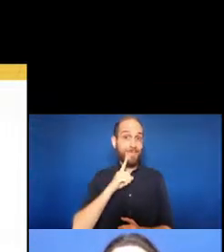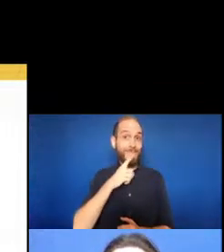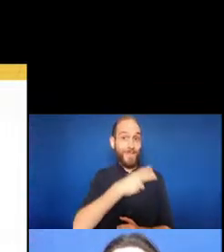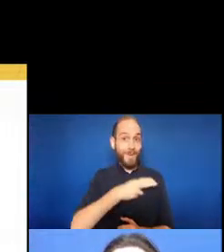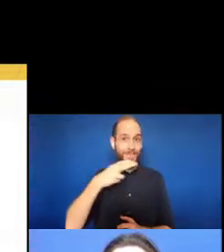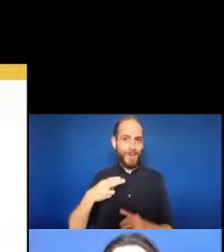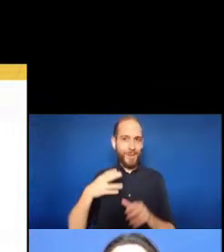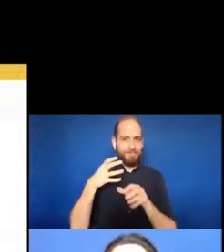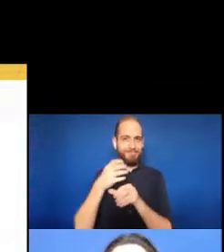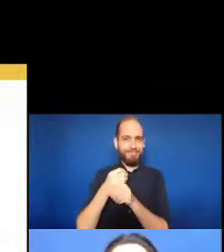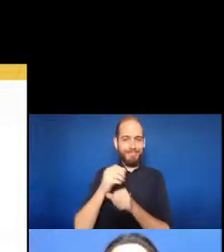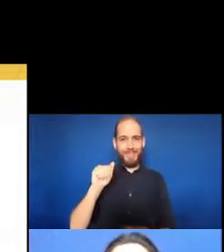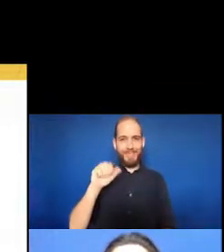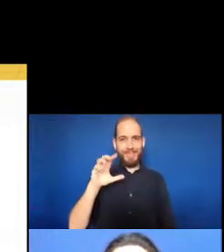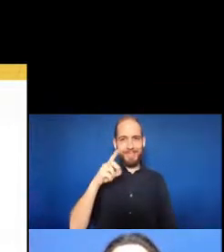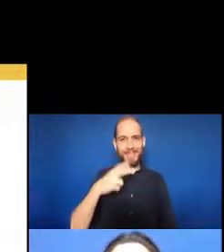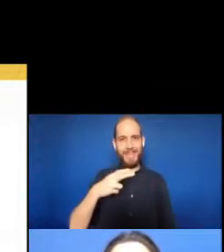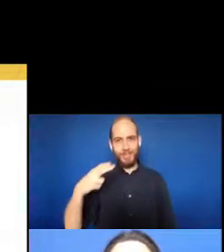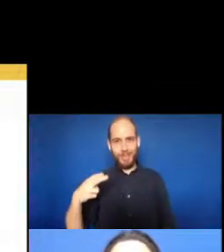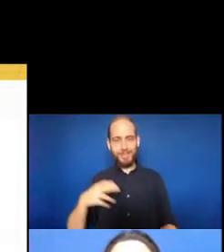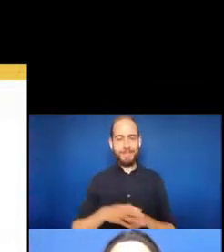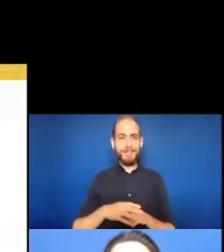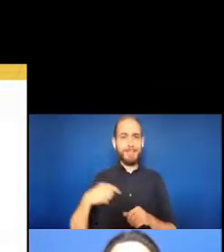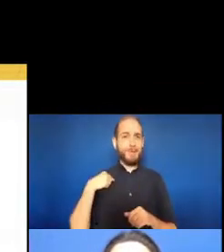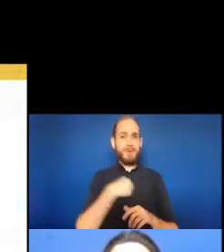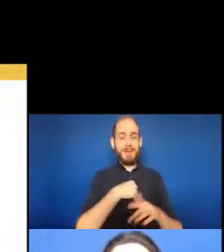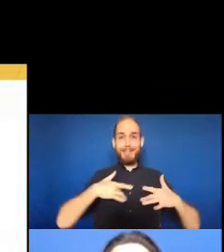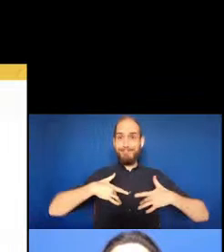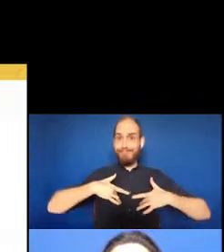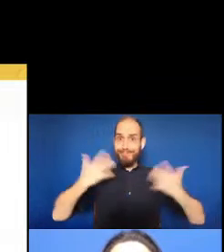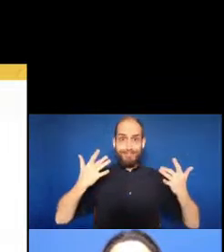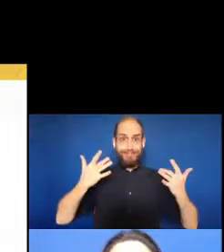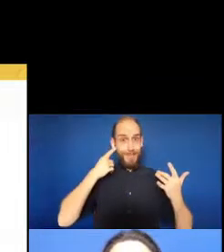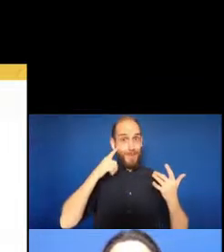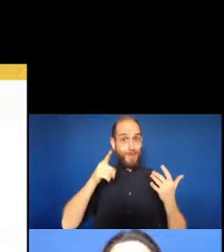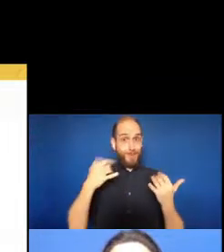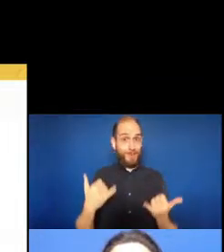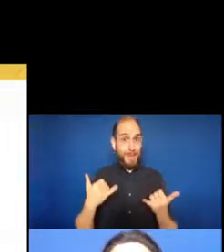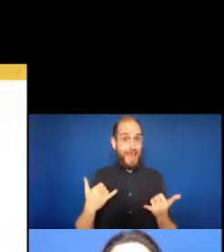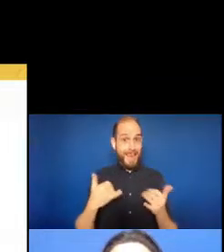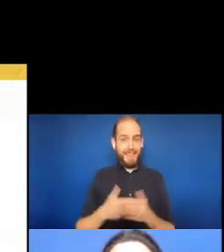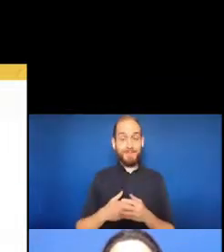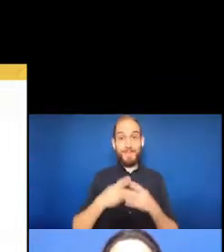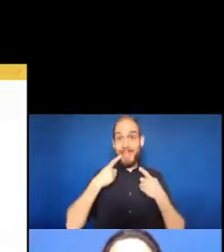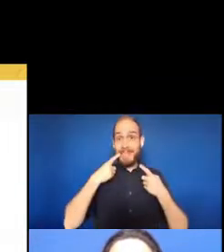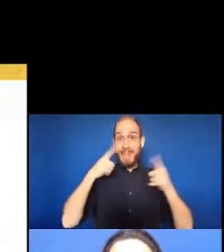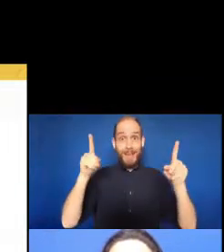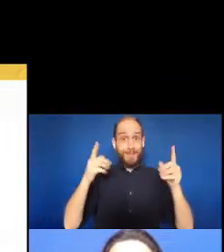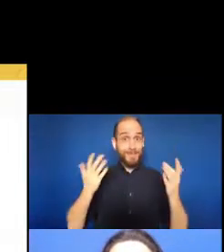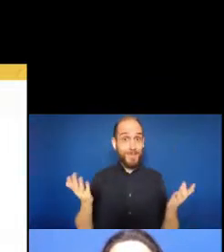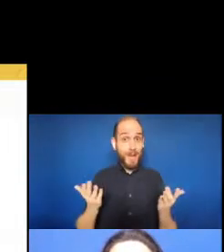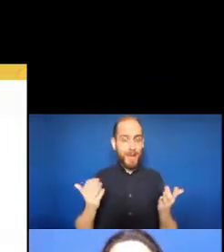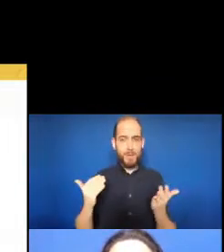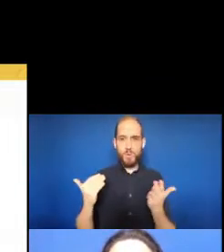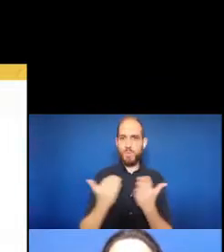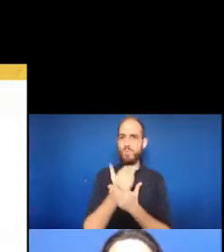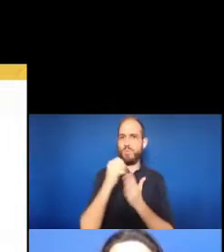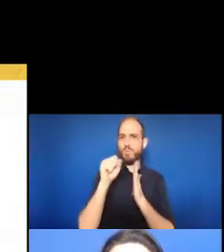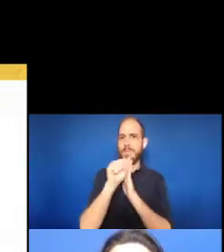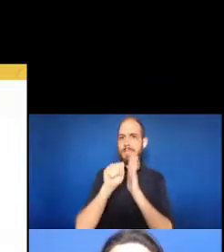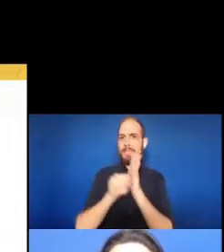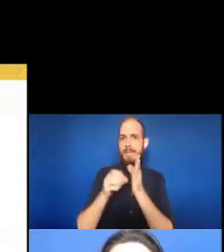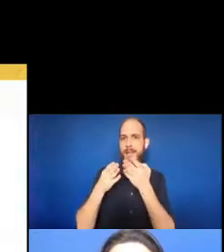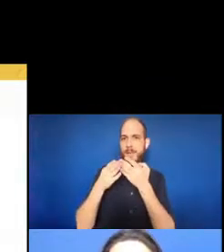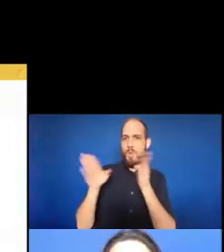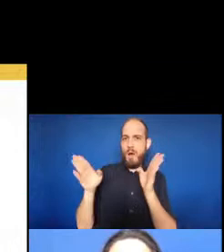excited about today. We are going to be unveiling our new statewide public education and